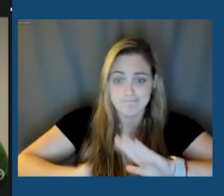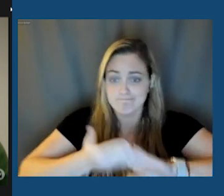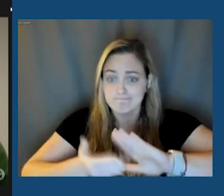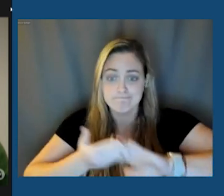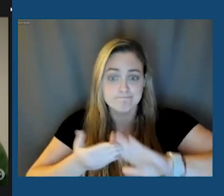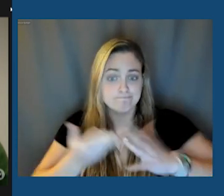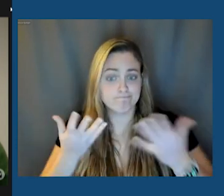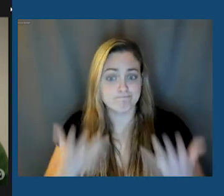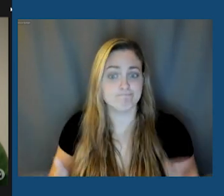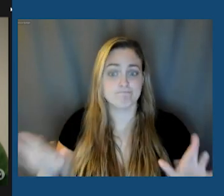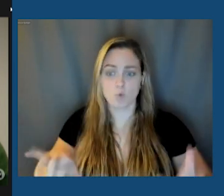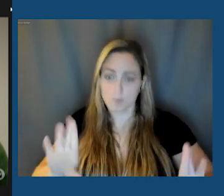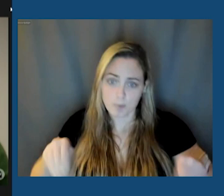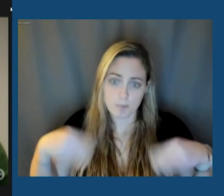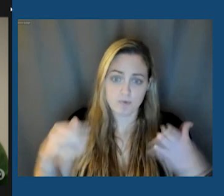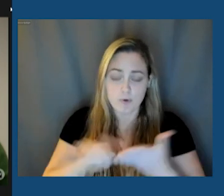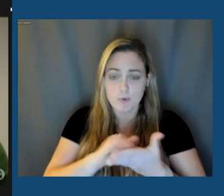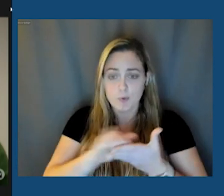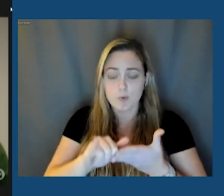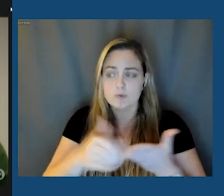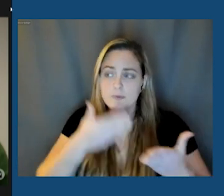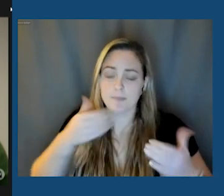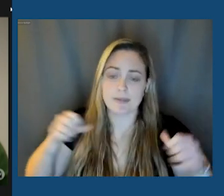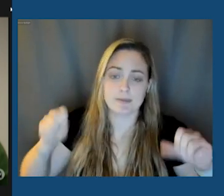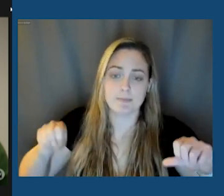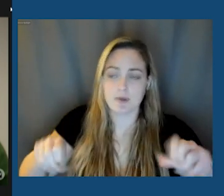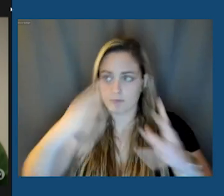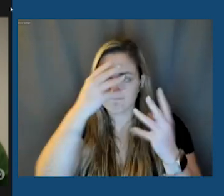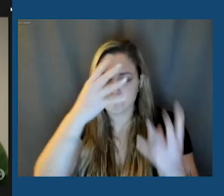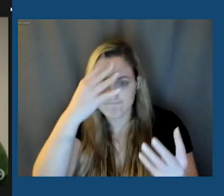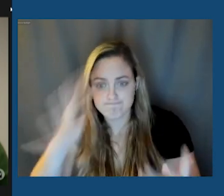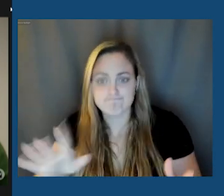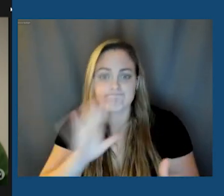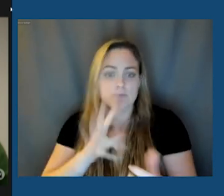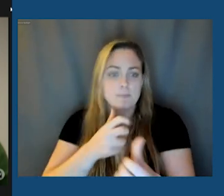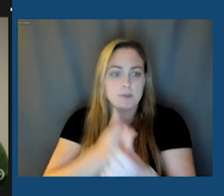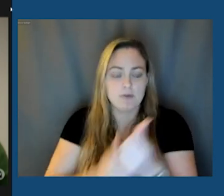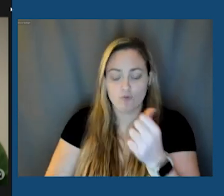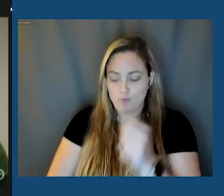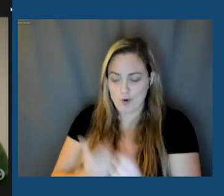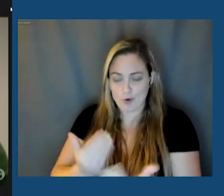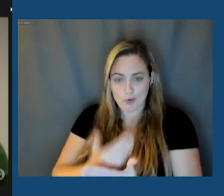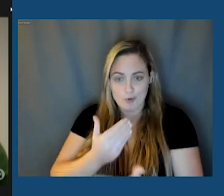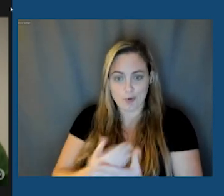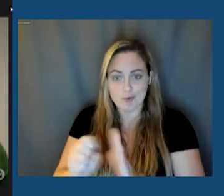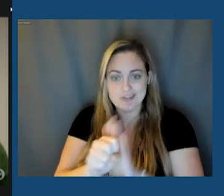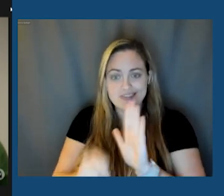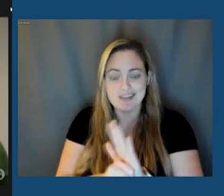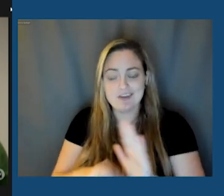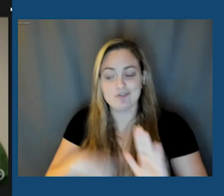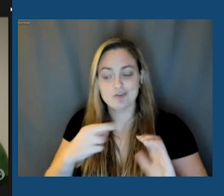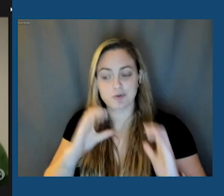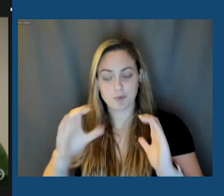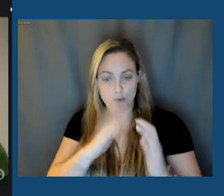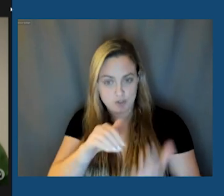we'll be providing New Yorkers with the best possible information from our brand new State Weather Risk Communications